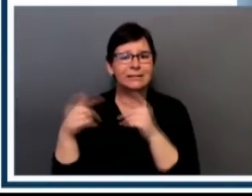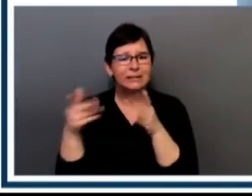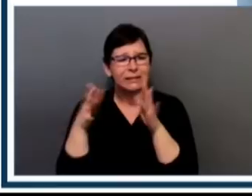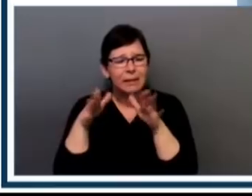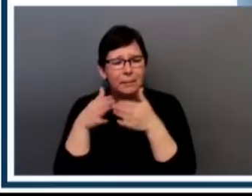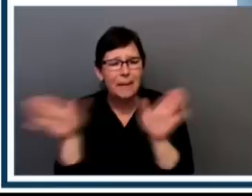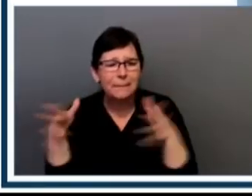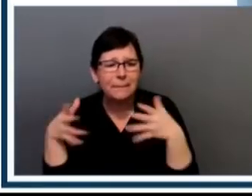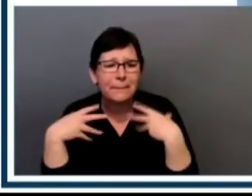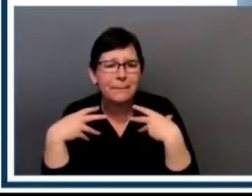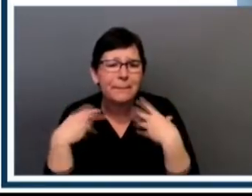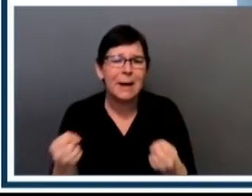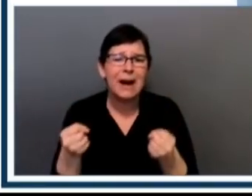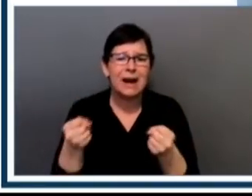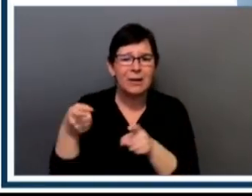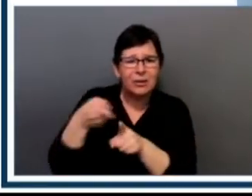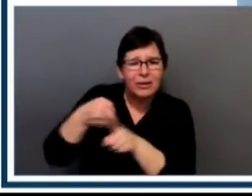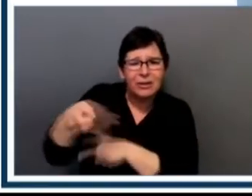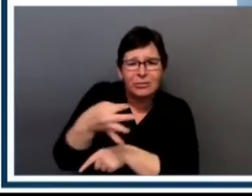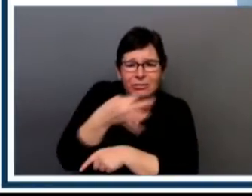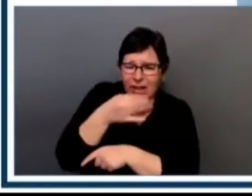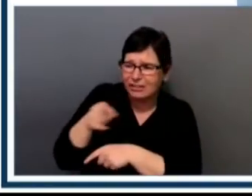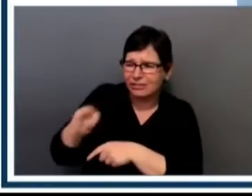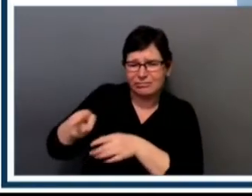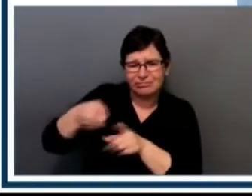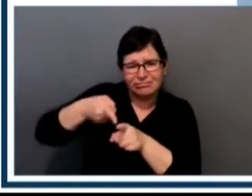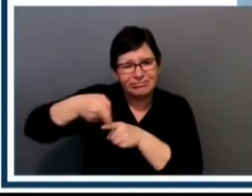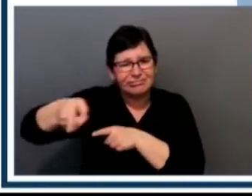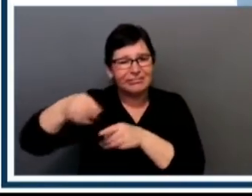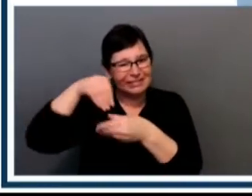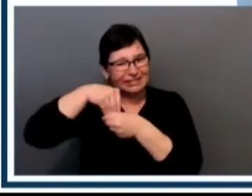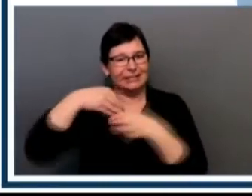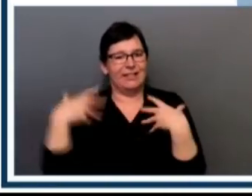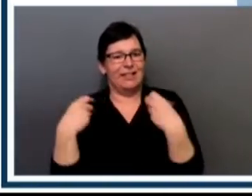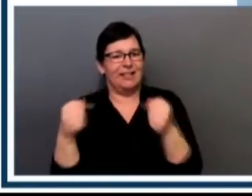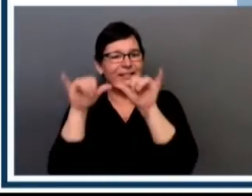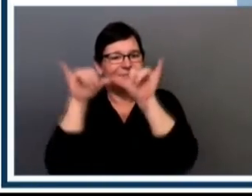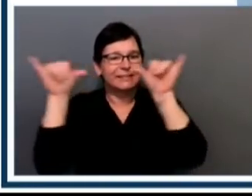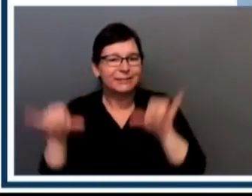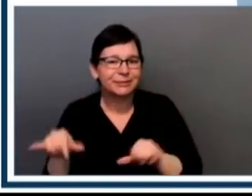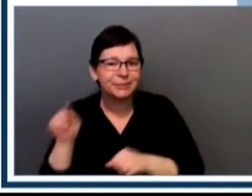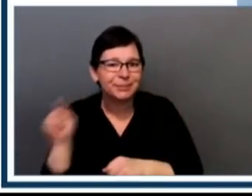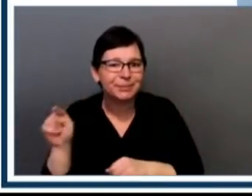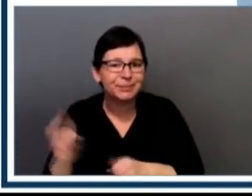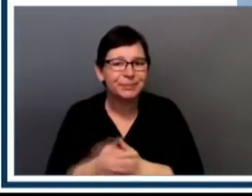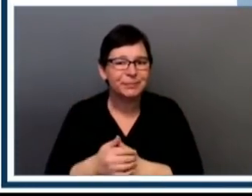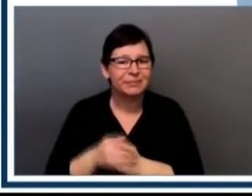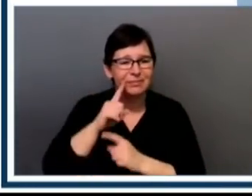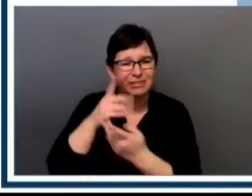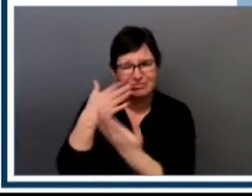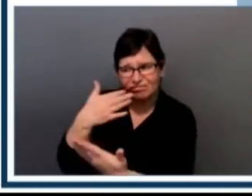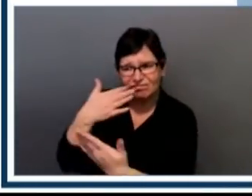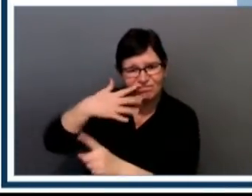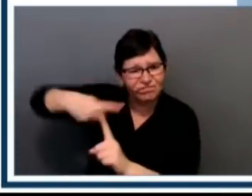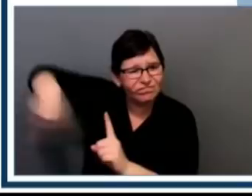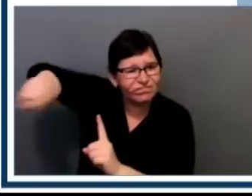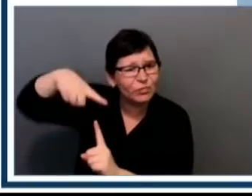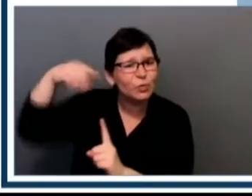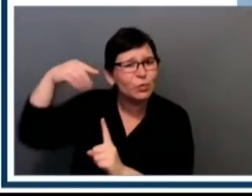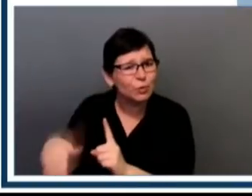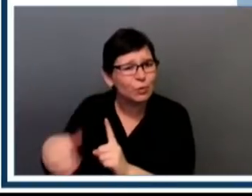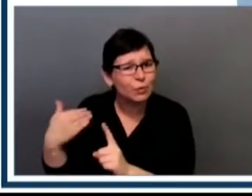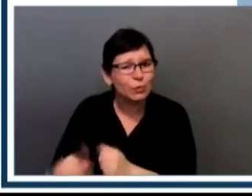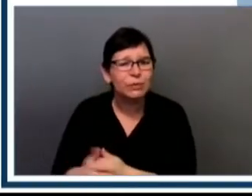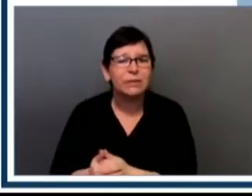everybody. Before I start, I want to acknowledge that the crew of HMCS Halifax, who are about to embark on a NATO trip related to